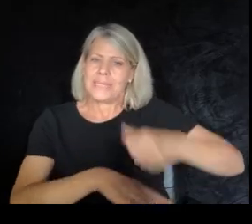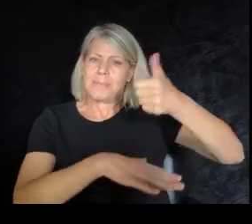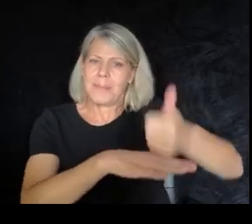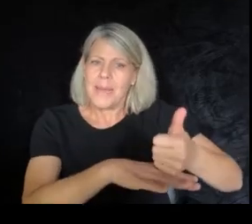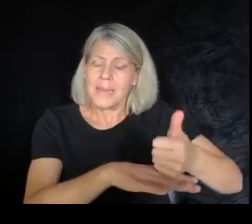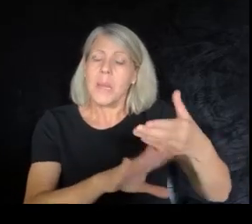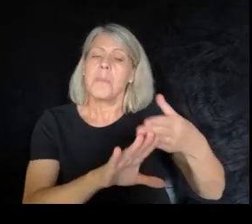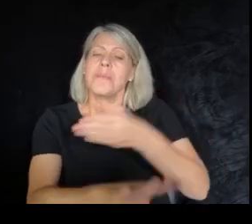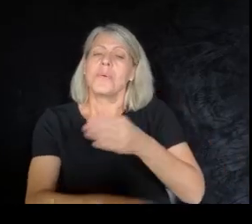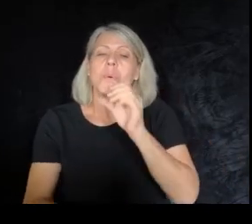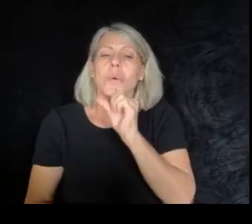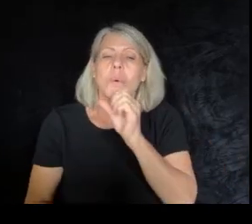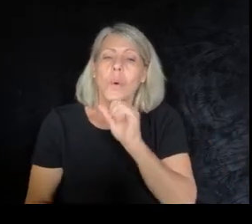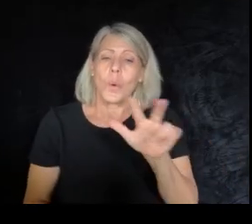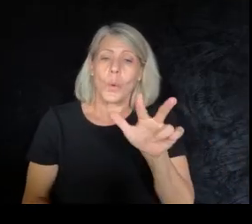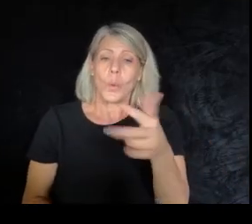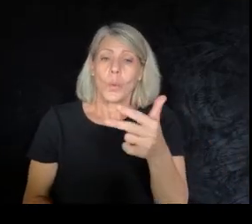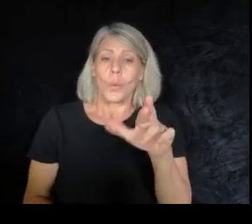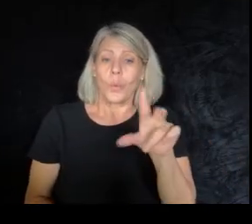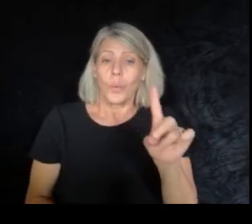their third birthday.